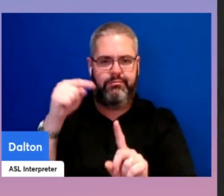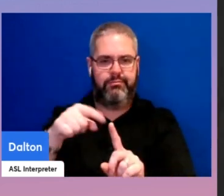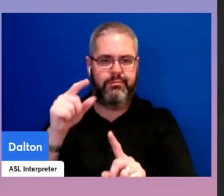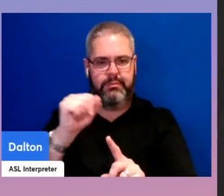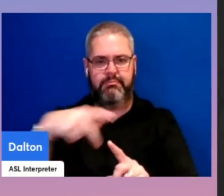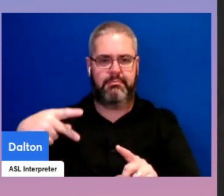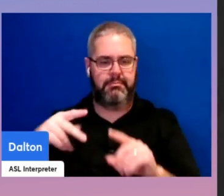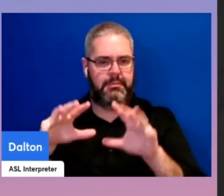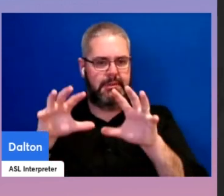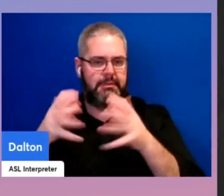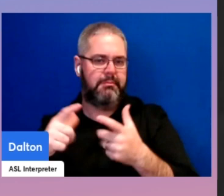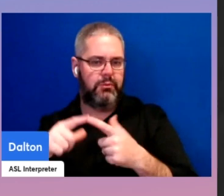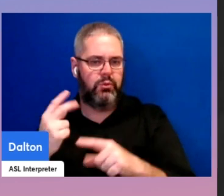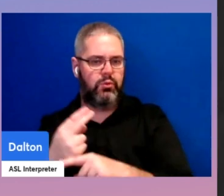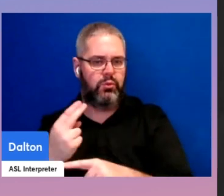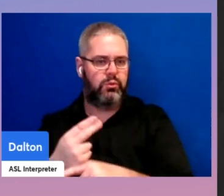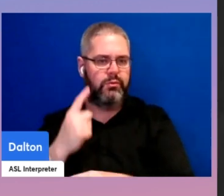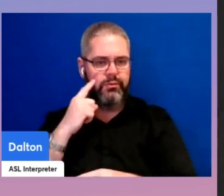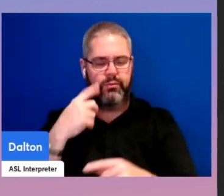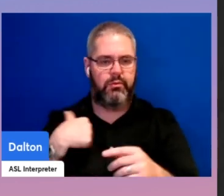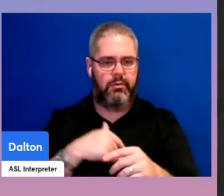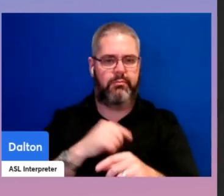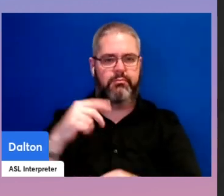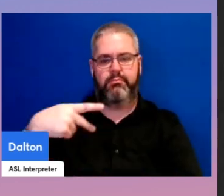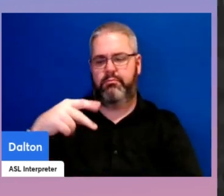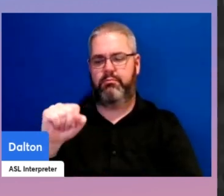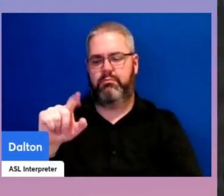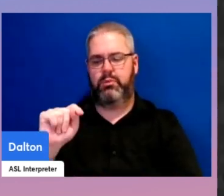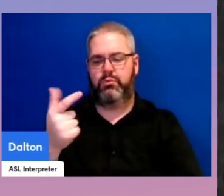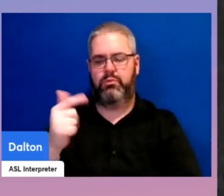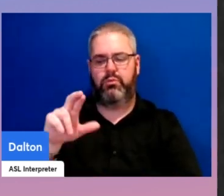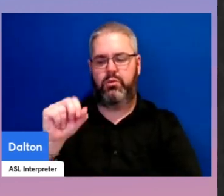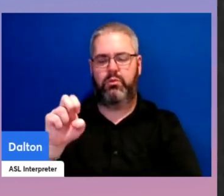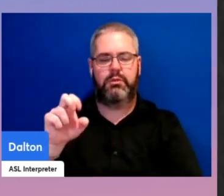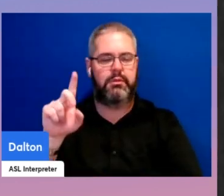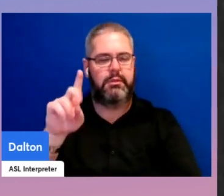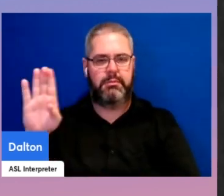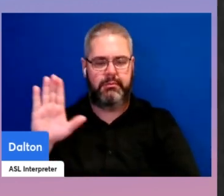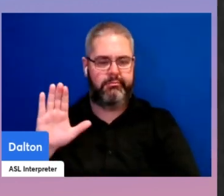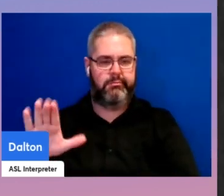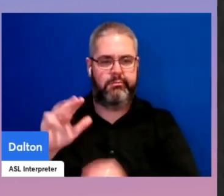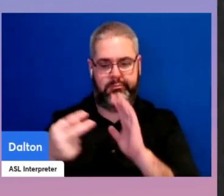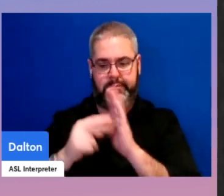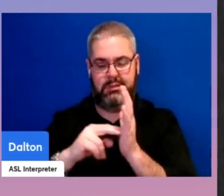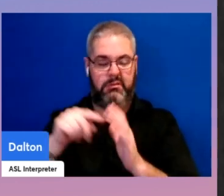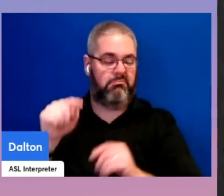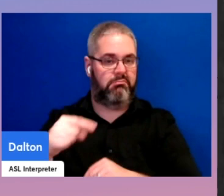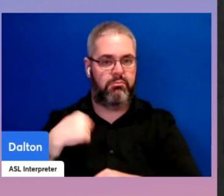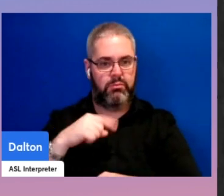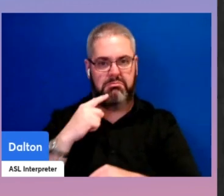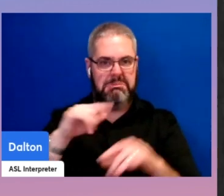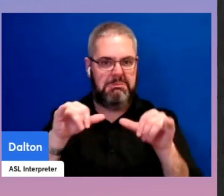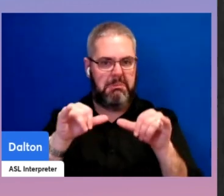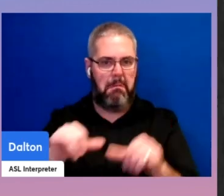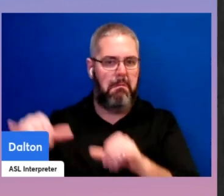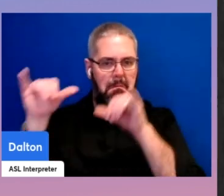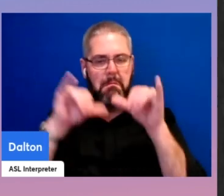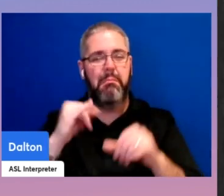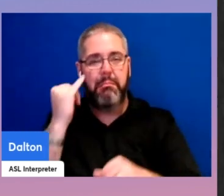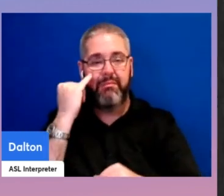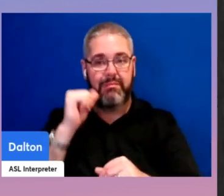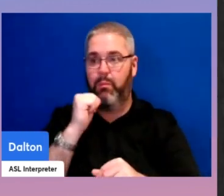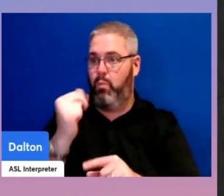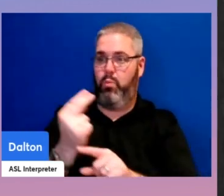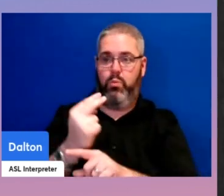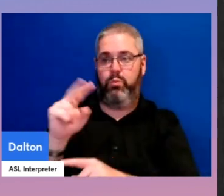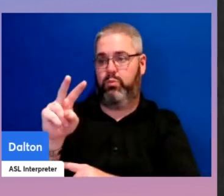to use to interact with Postgres databases. So this is very similar. This would work pretty much the same even if we weren't using Vault. The